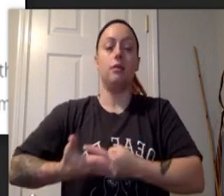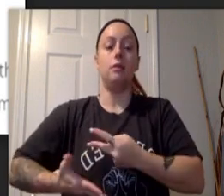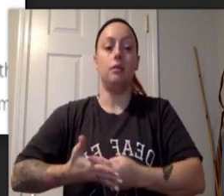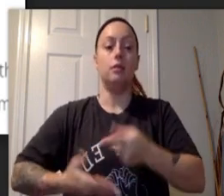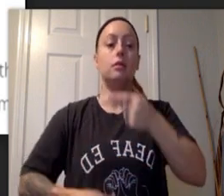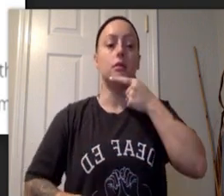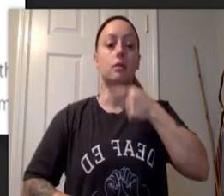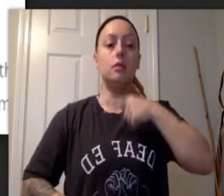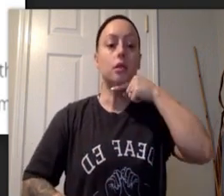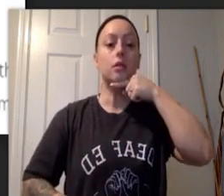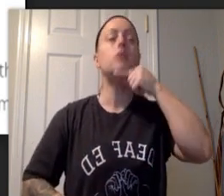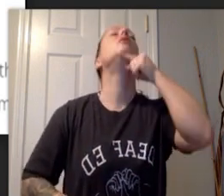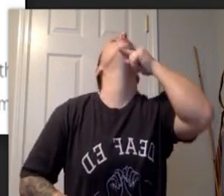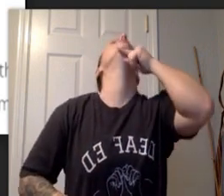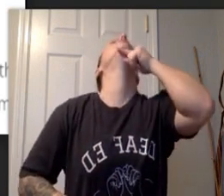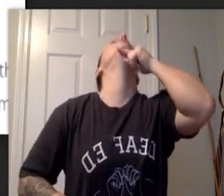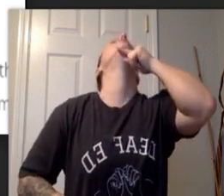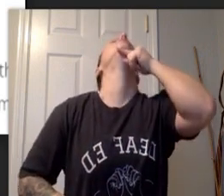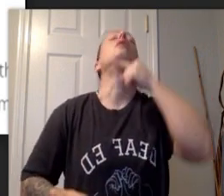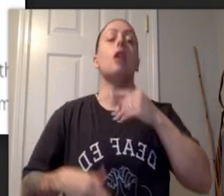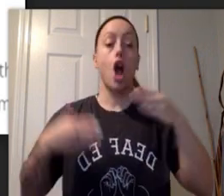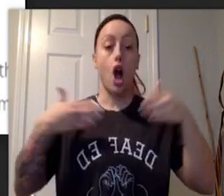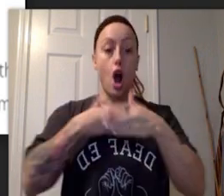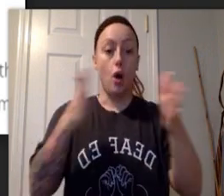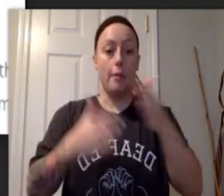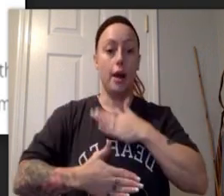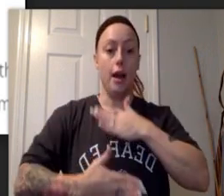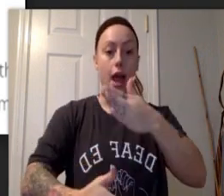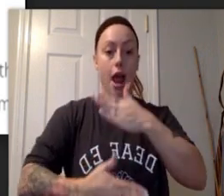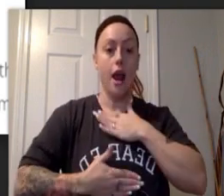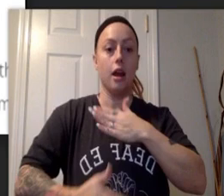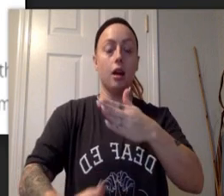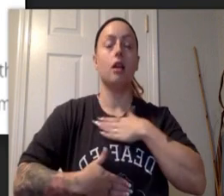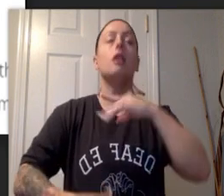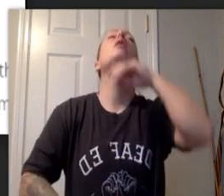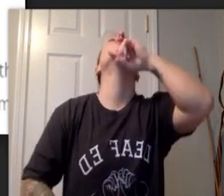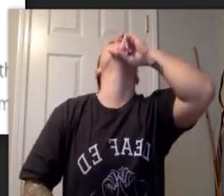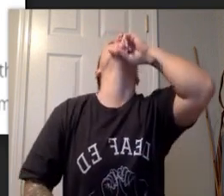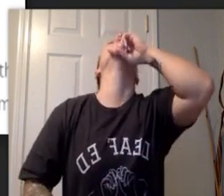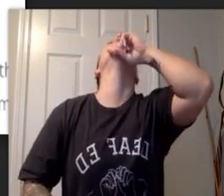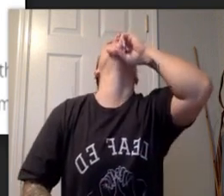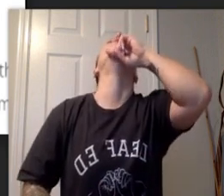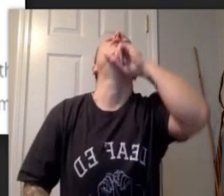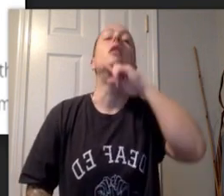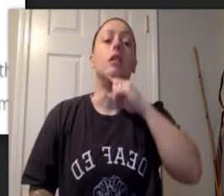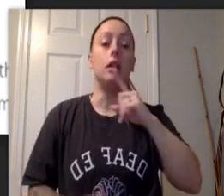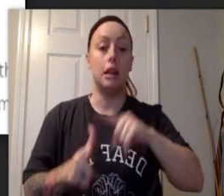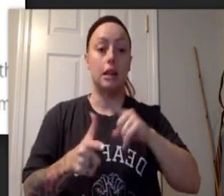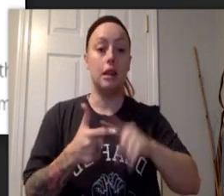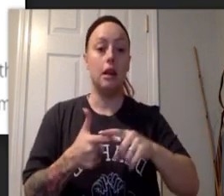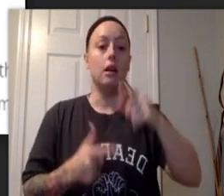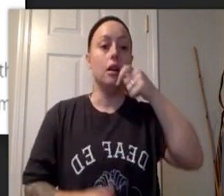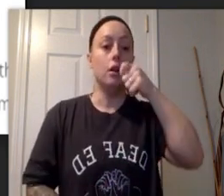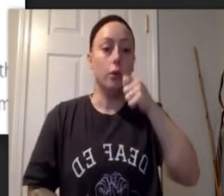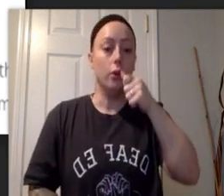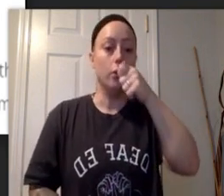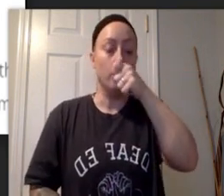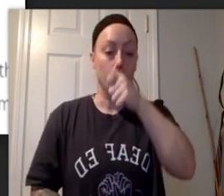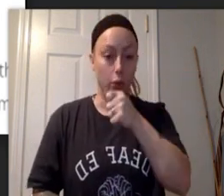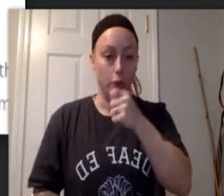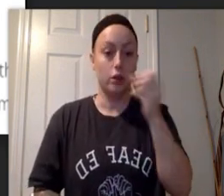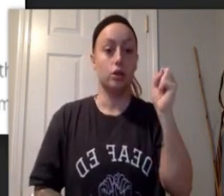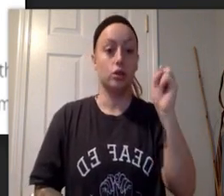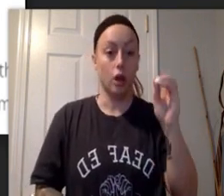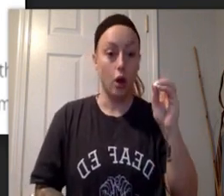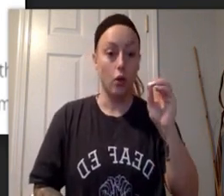their head back to open the airways. This is really interesting. Insert the nasal spray and plunge. It is a one